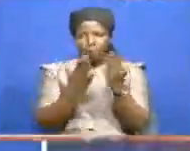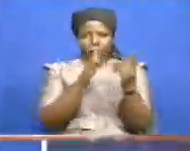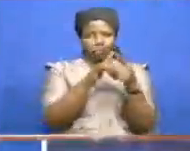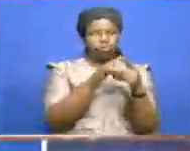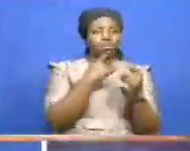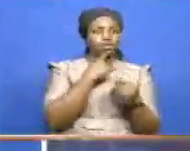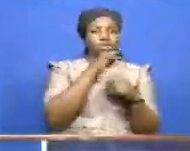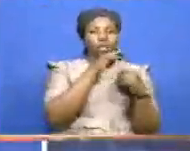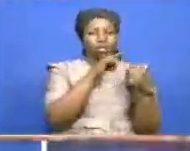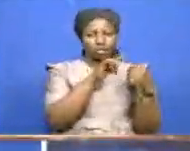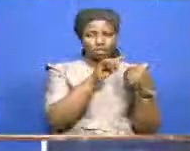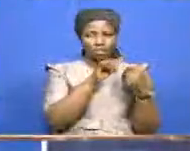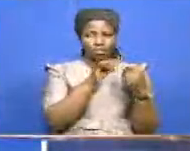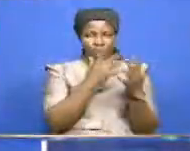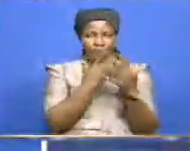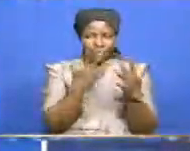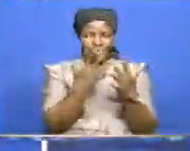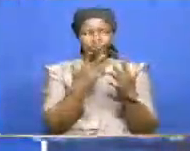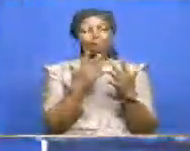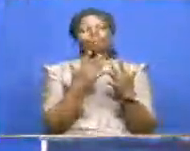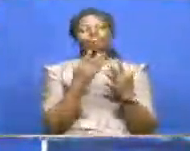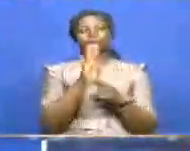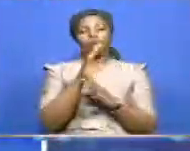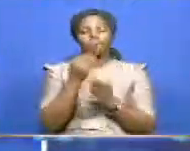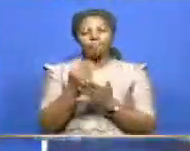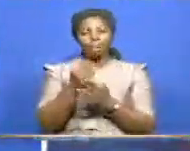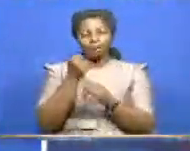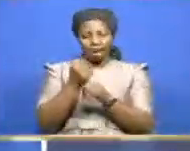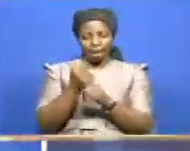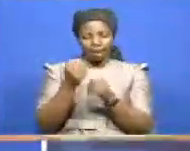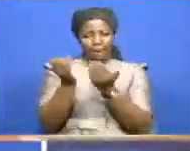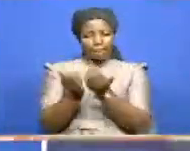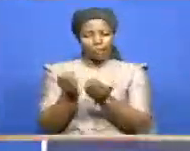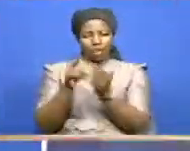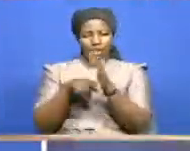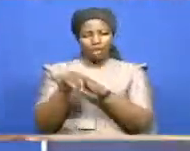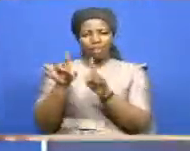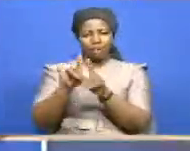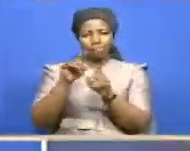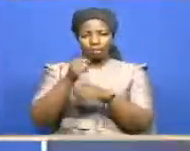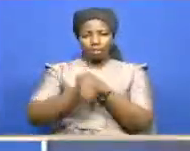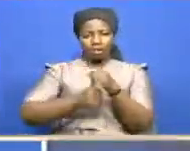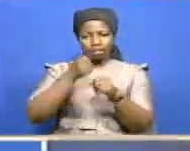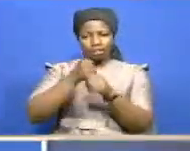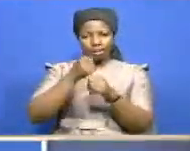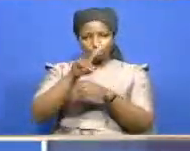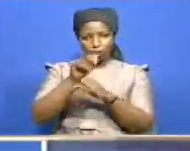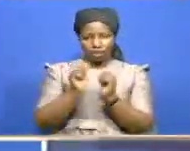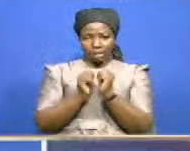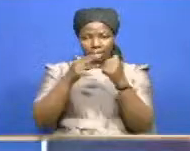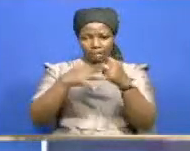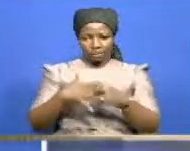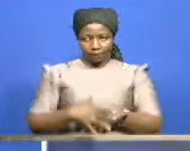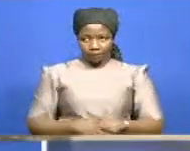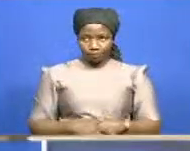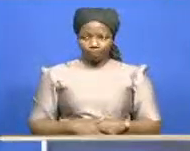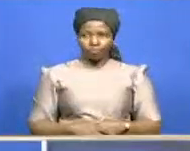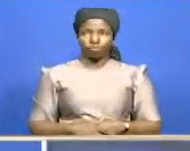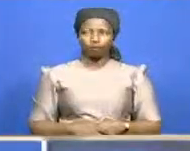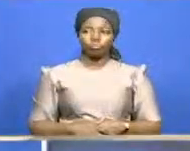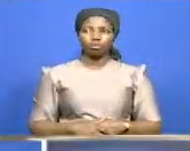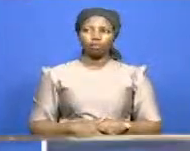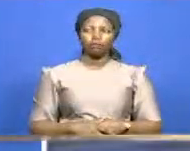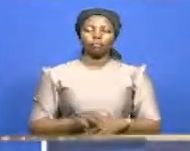548.78 billion shillings traded in the same period for the year 2019. On the back of the current coronavirus